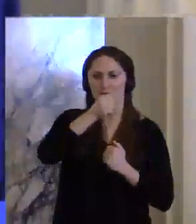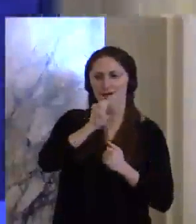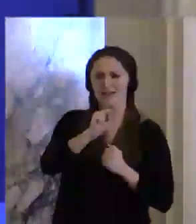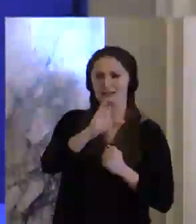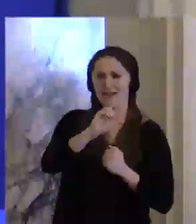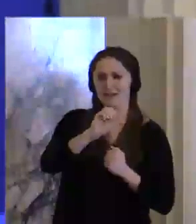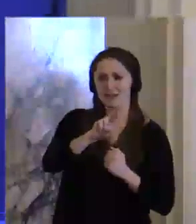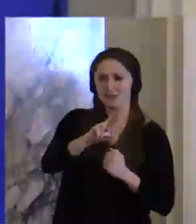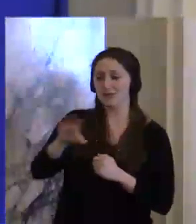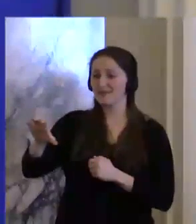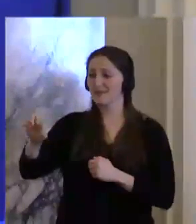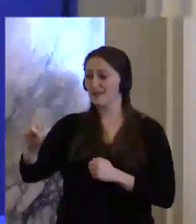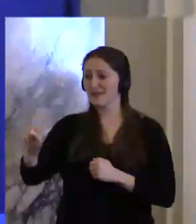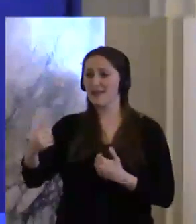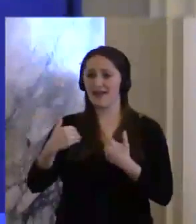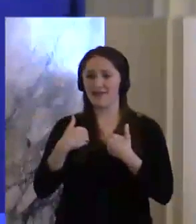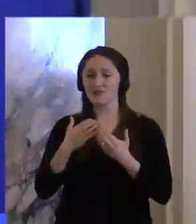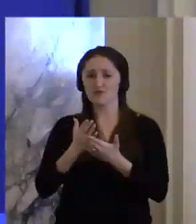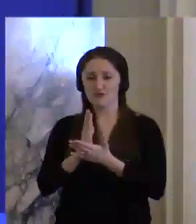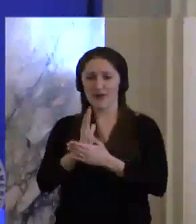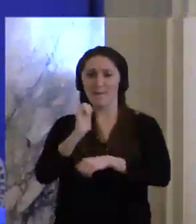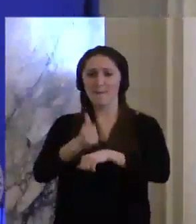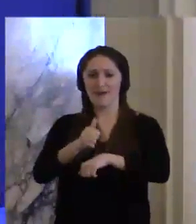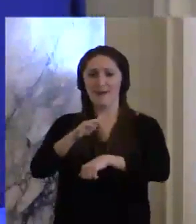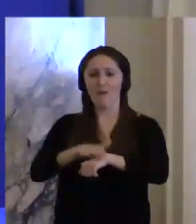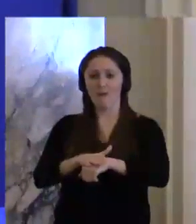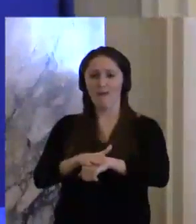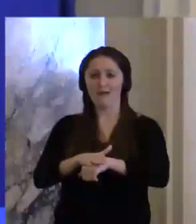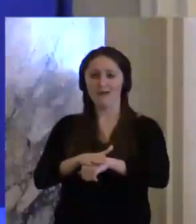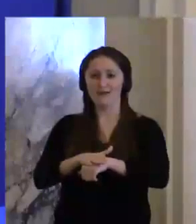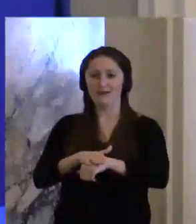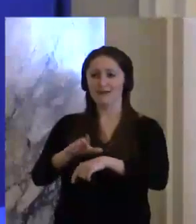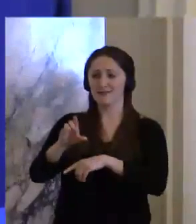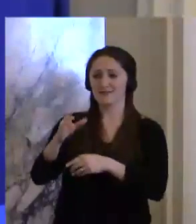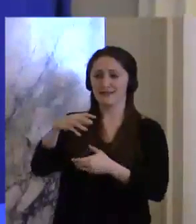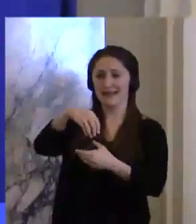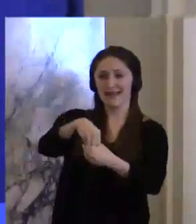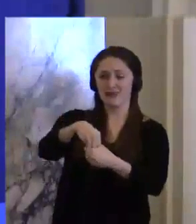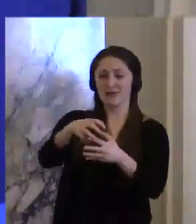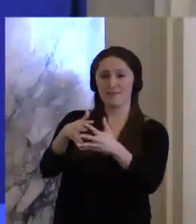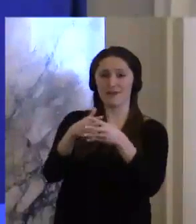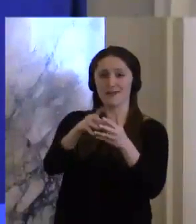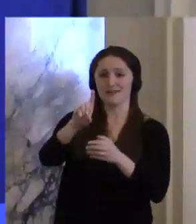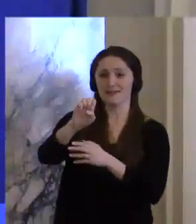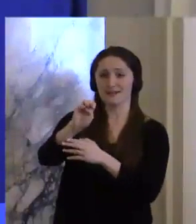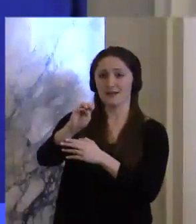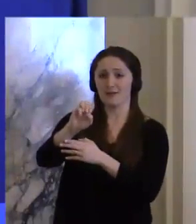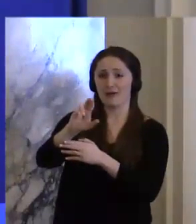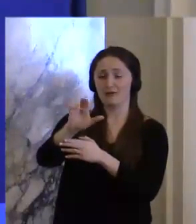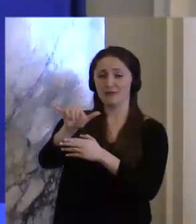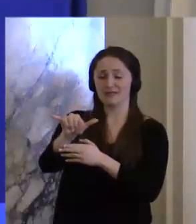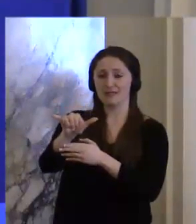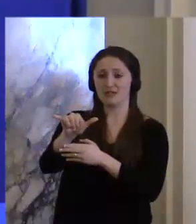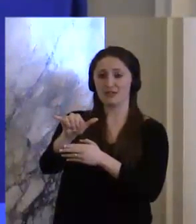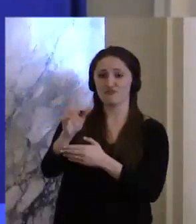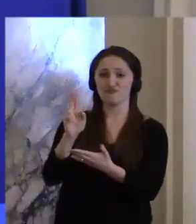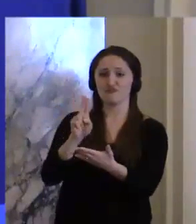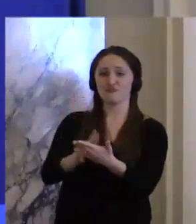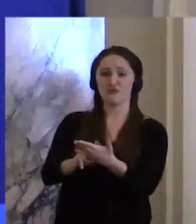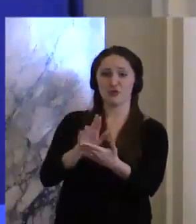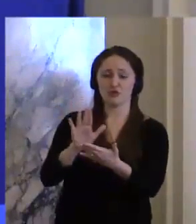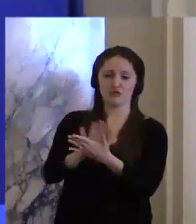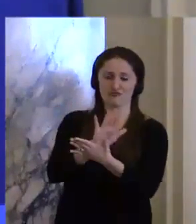derechos basados en la Carta Democrática Interamericana en sus artículos 6, 8, 13,